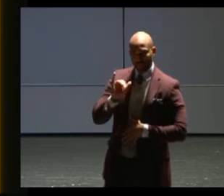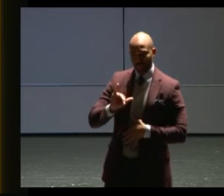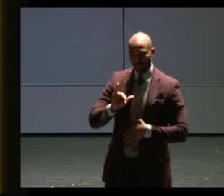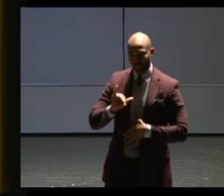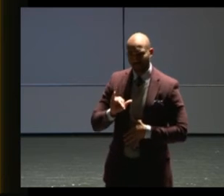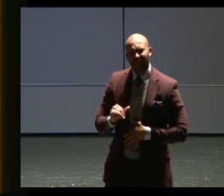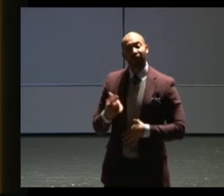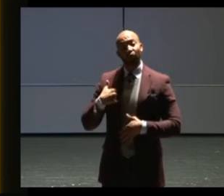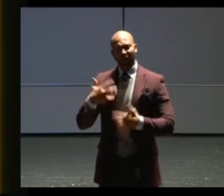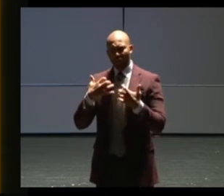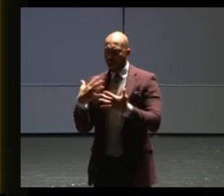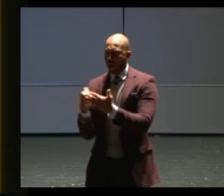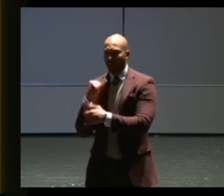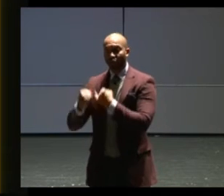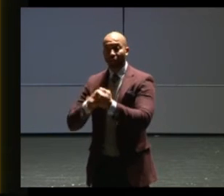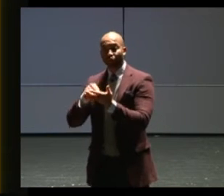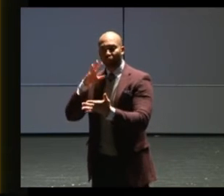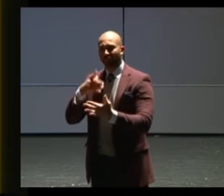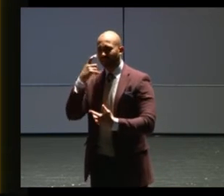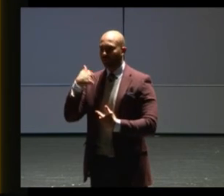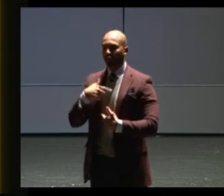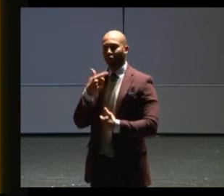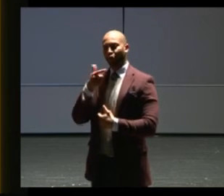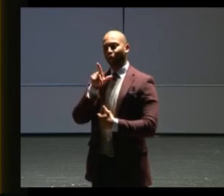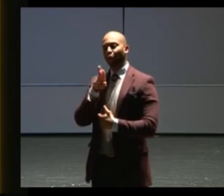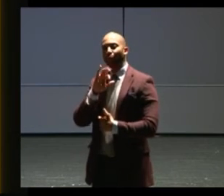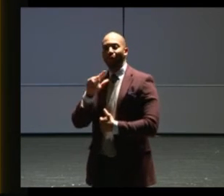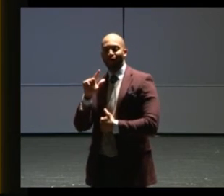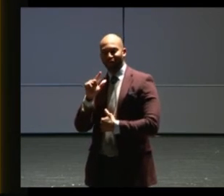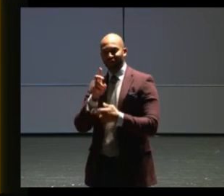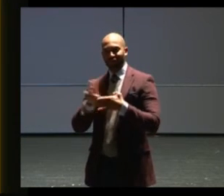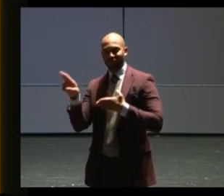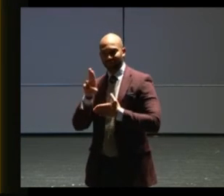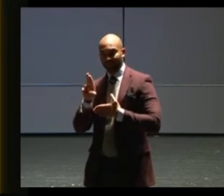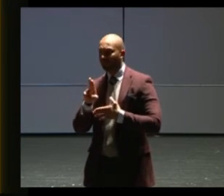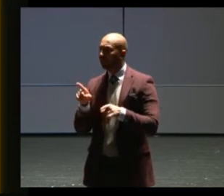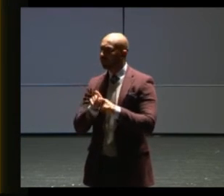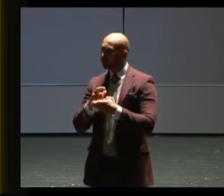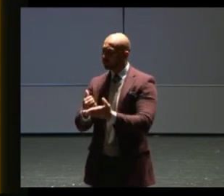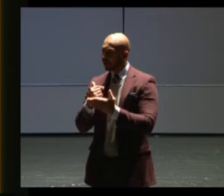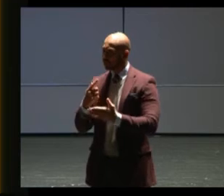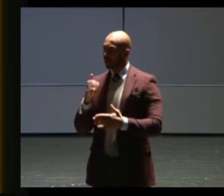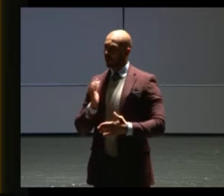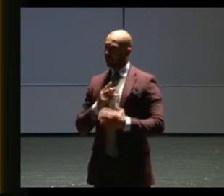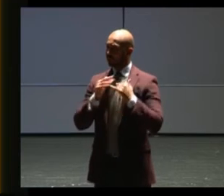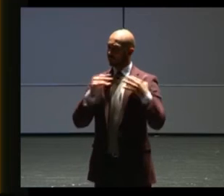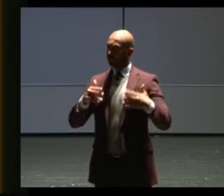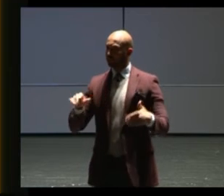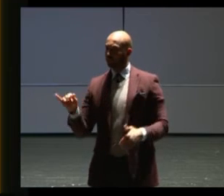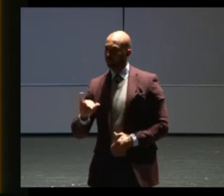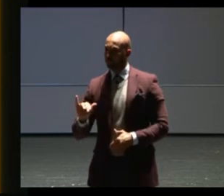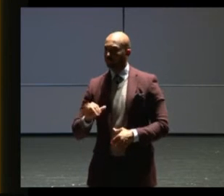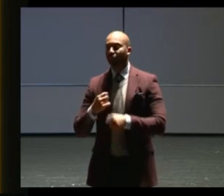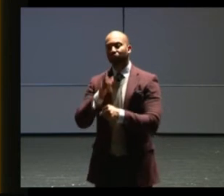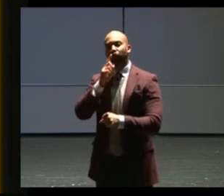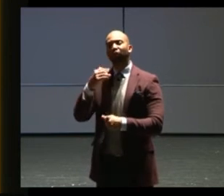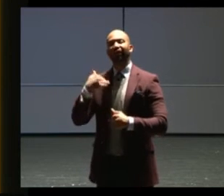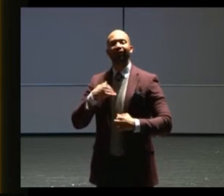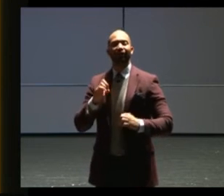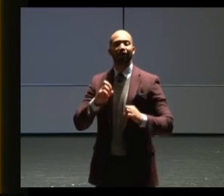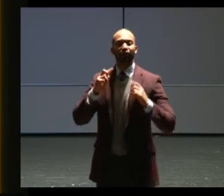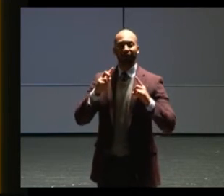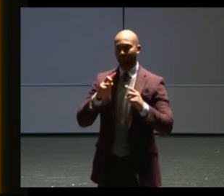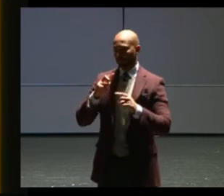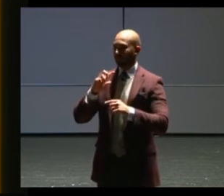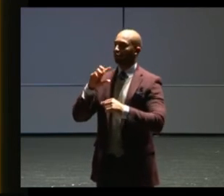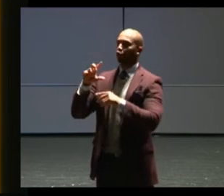global university. We have to do this because it's the right thing from a diversity perspective and to really have educated